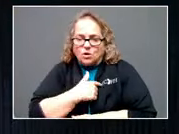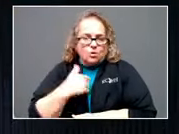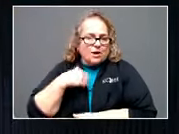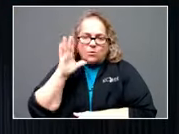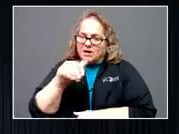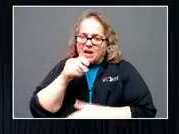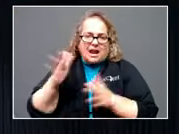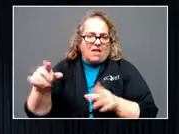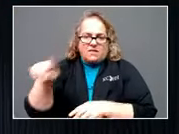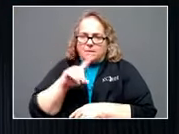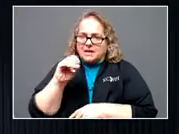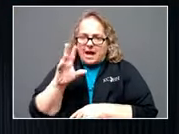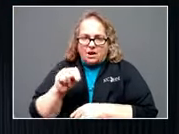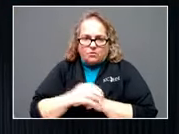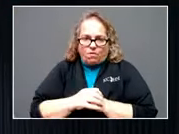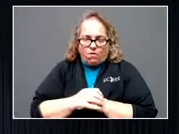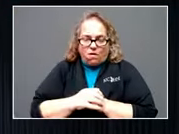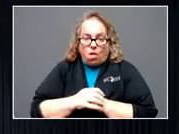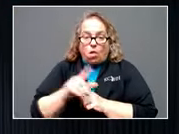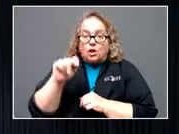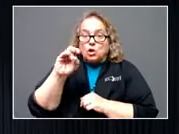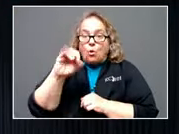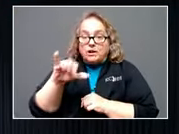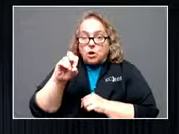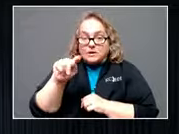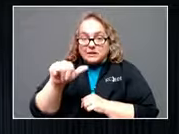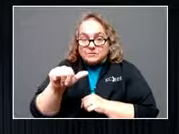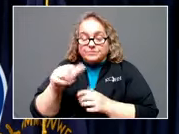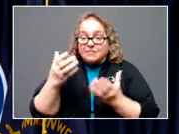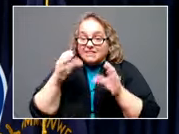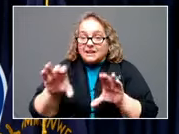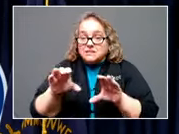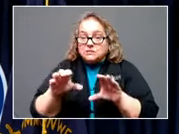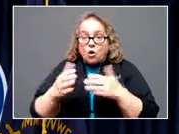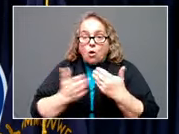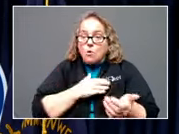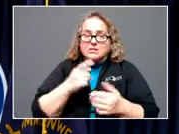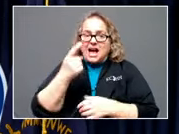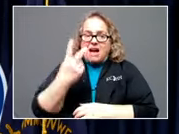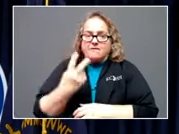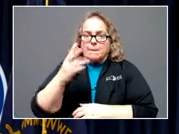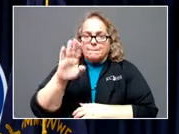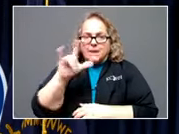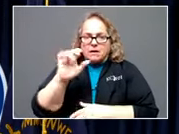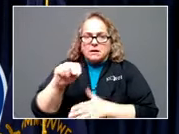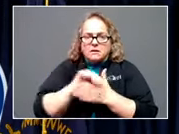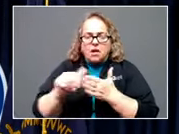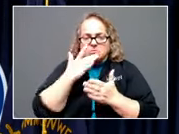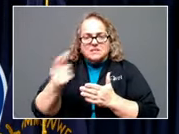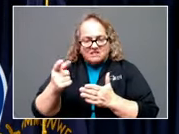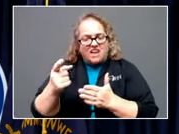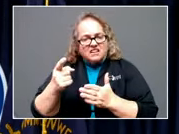Toyota investing another nearly $500 million because they believe in us to compete in electric vehicles